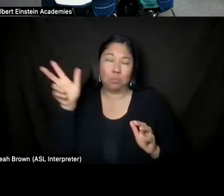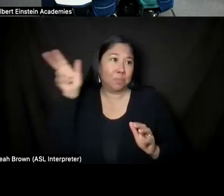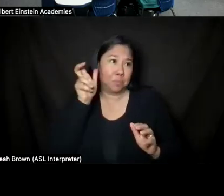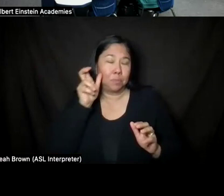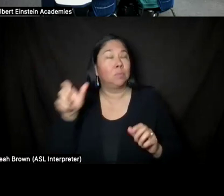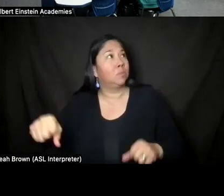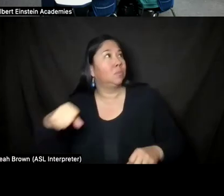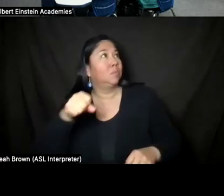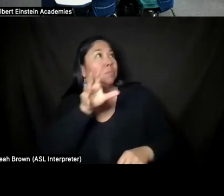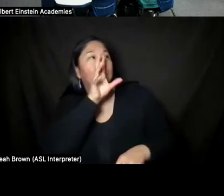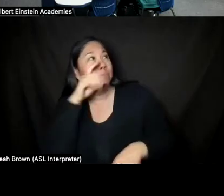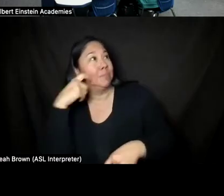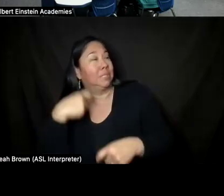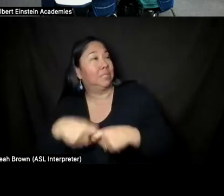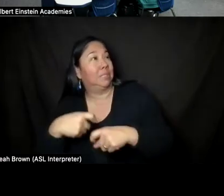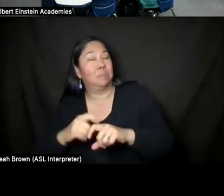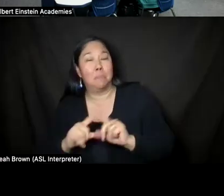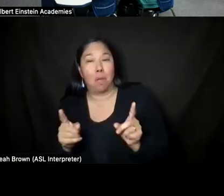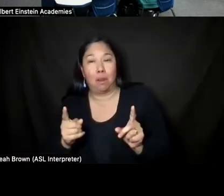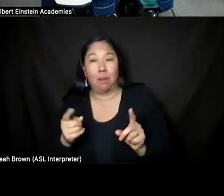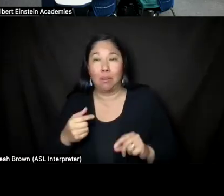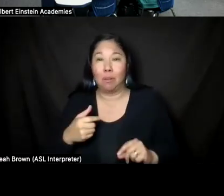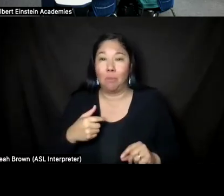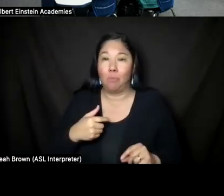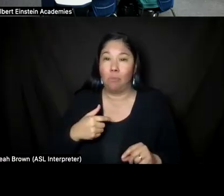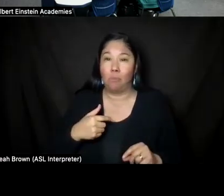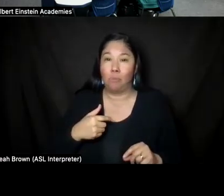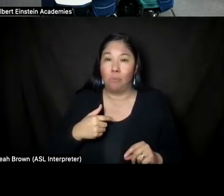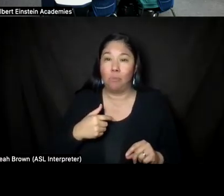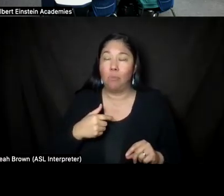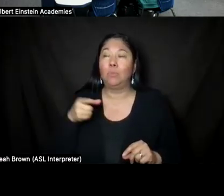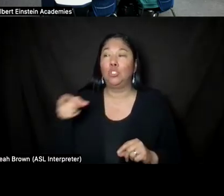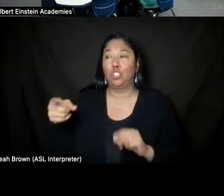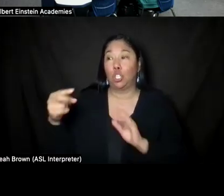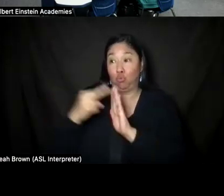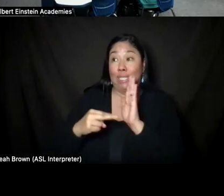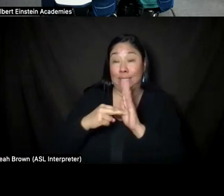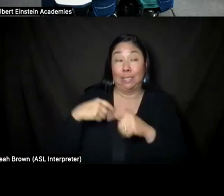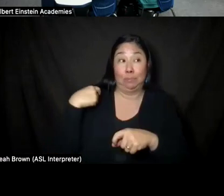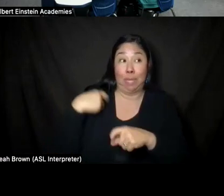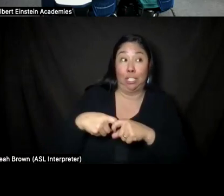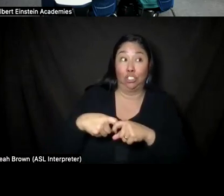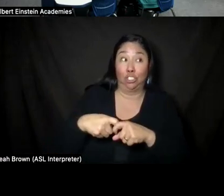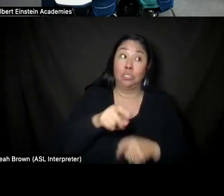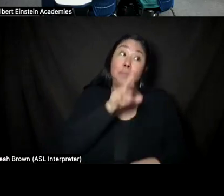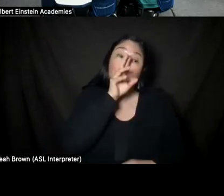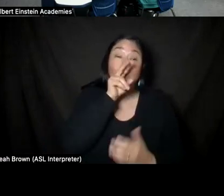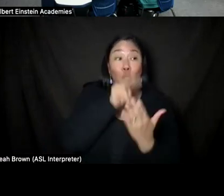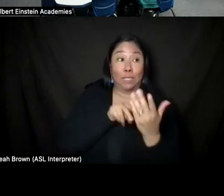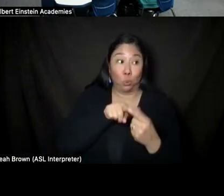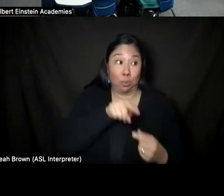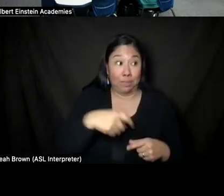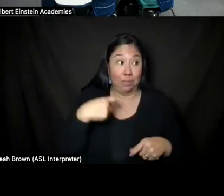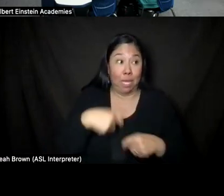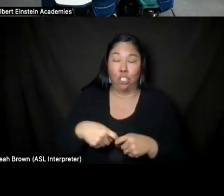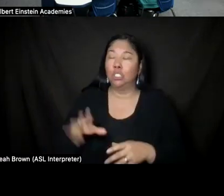voz alta, pero como él todavía no sabe. She reads to him in Spanish aloud. That's what